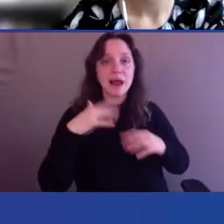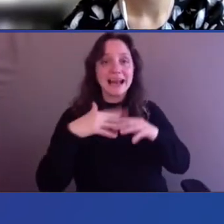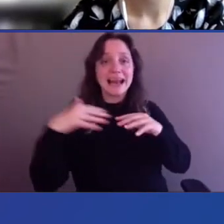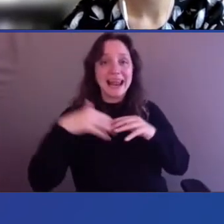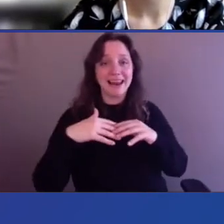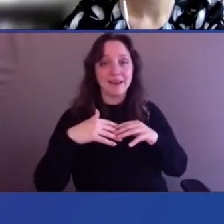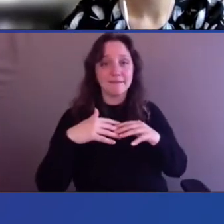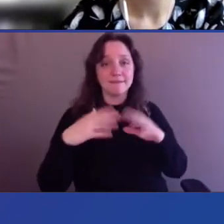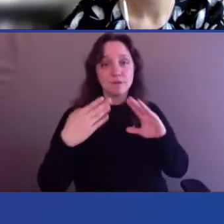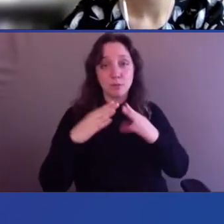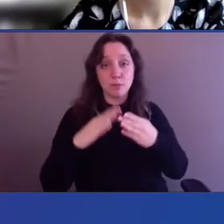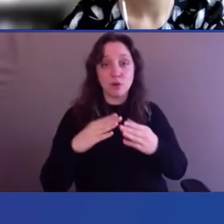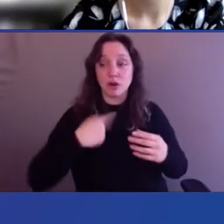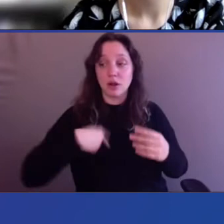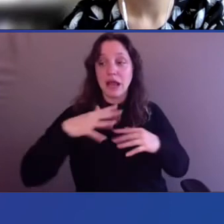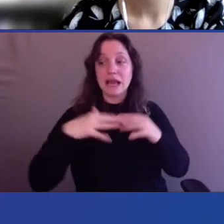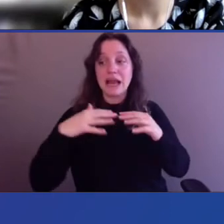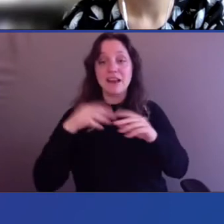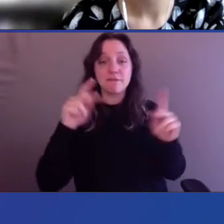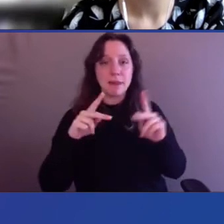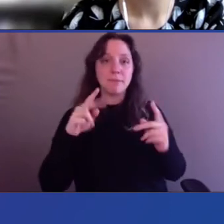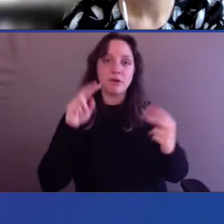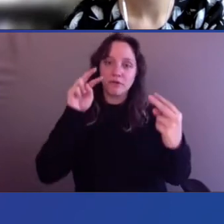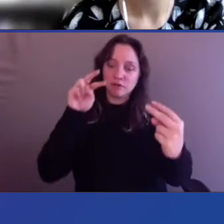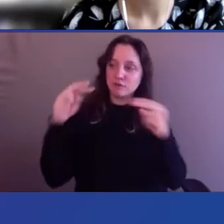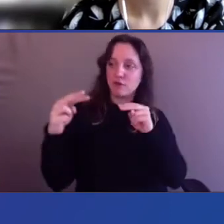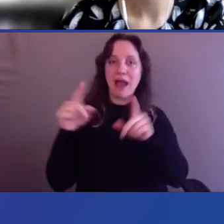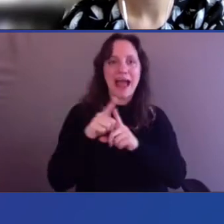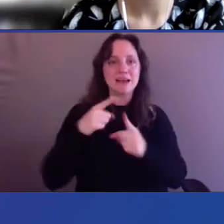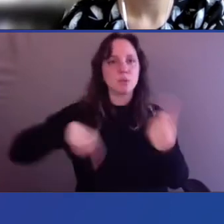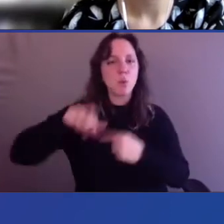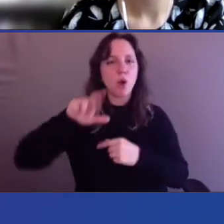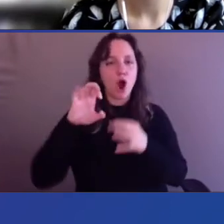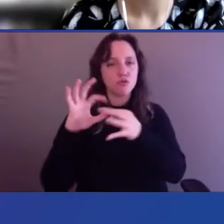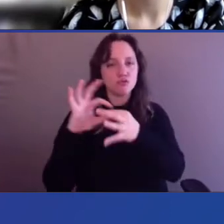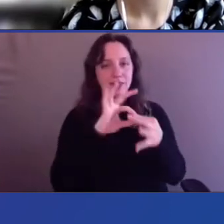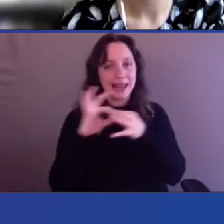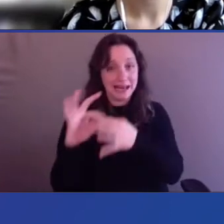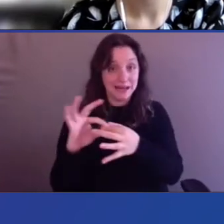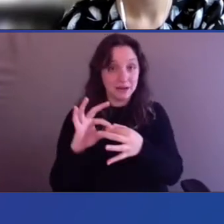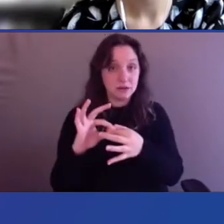Native people see themselves as related to one another. So when you see another Native